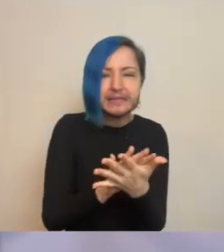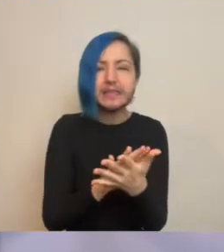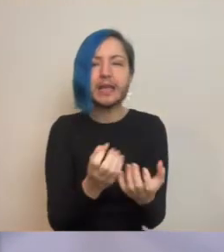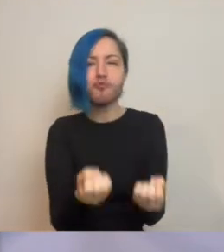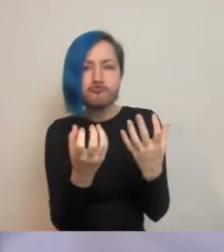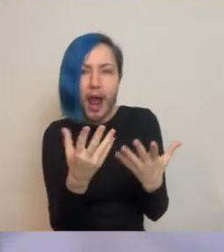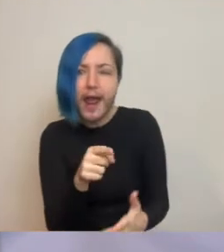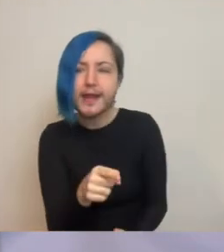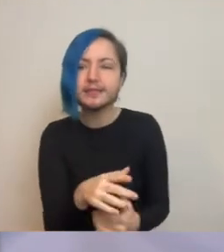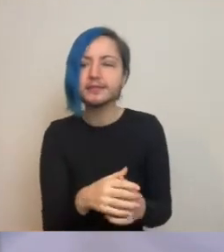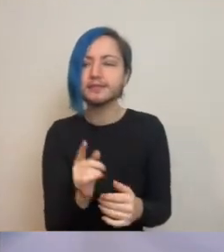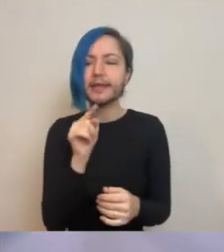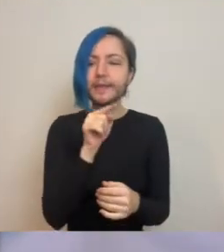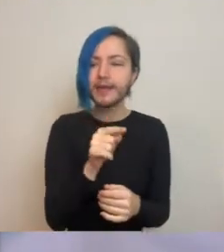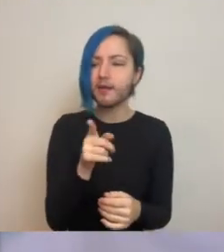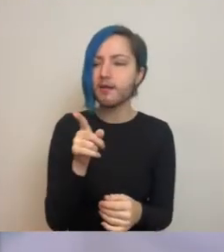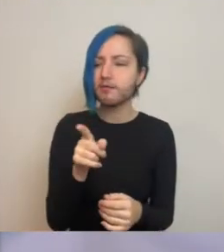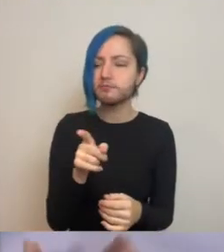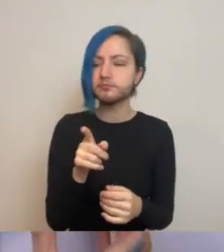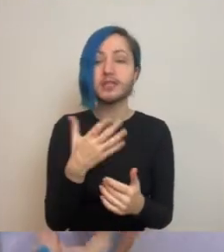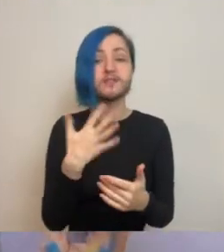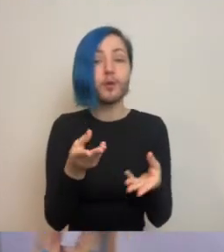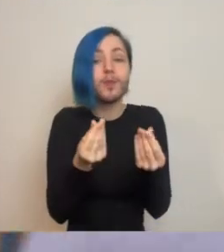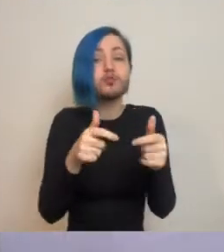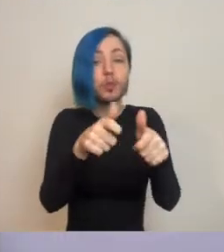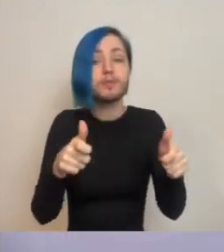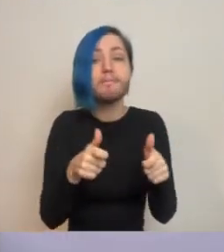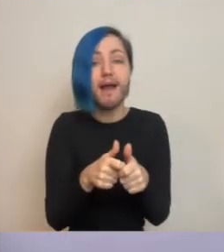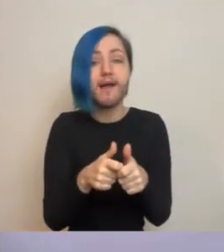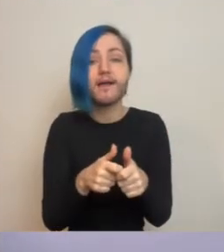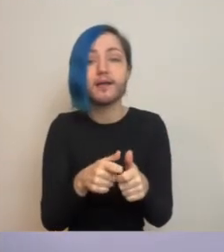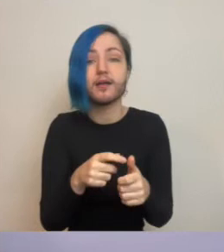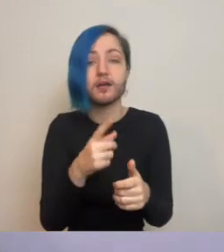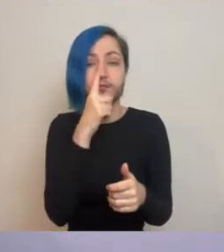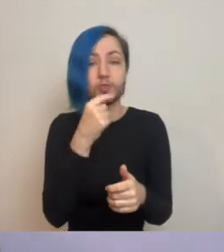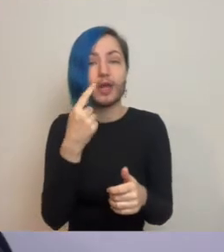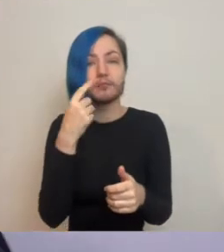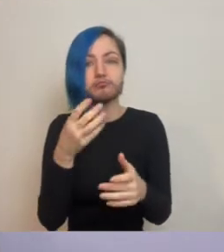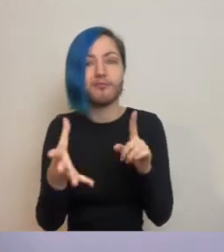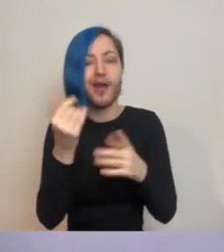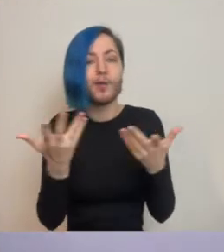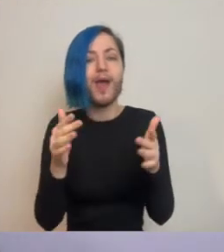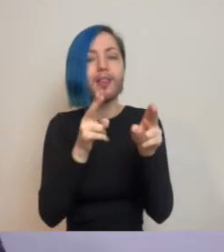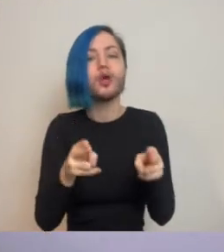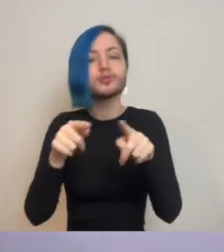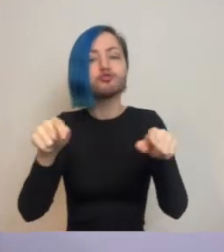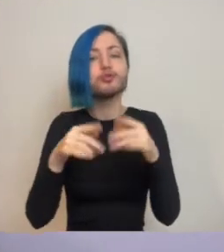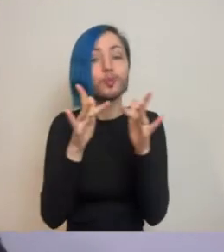And over here, this is from the resource pack that you'll find on the Hospital Rooms website, I'm going to